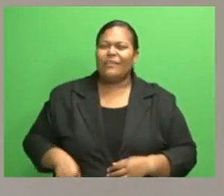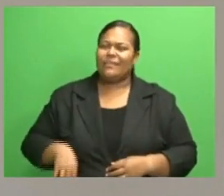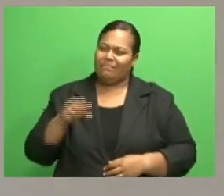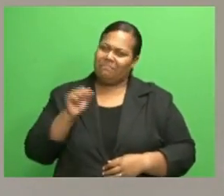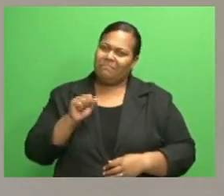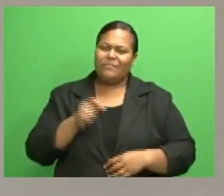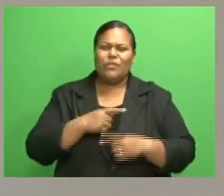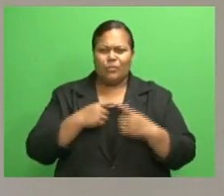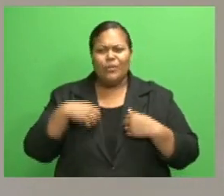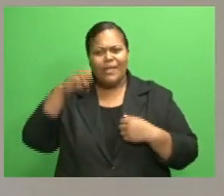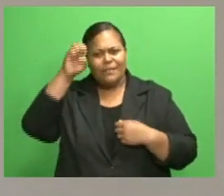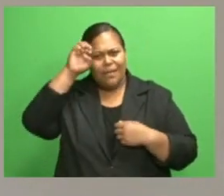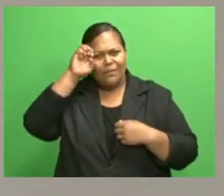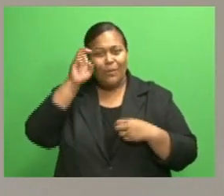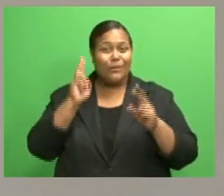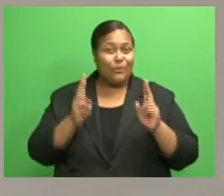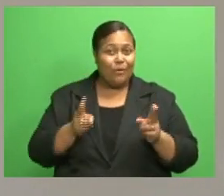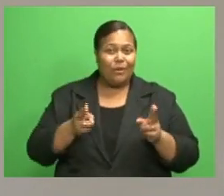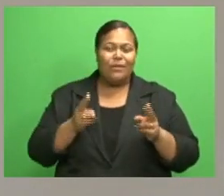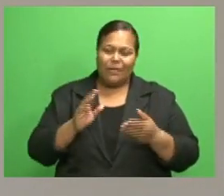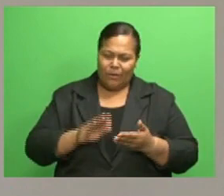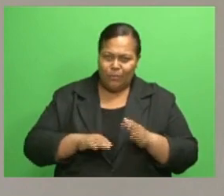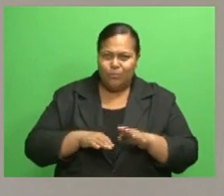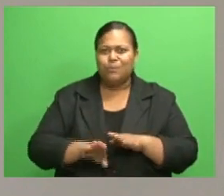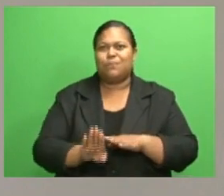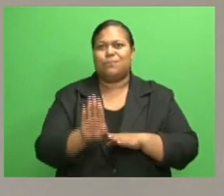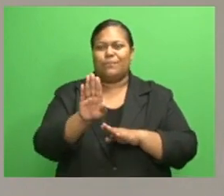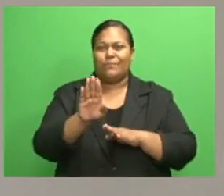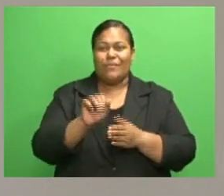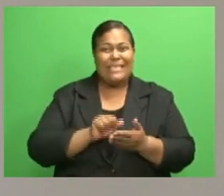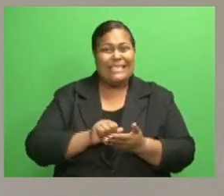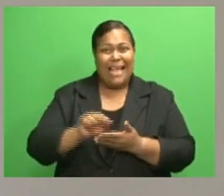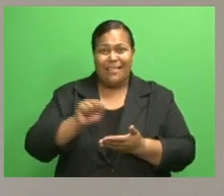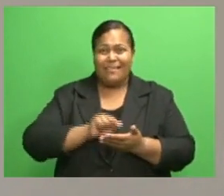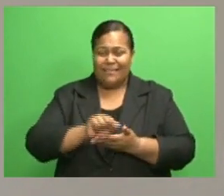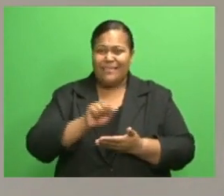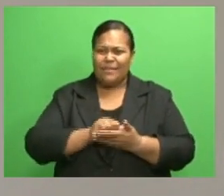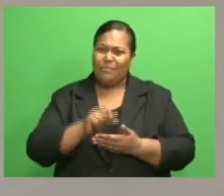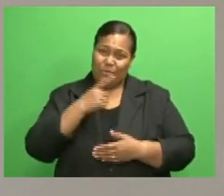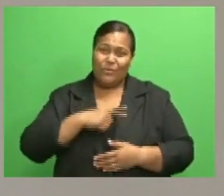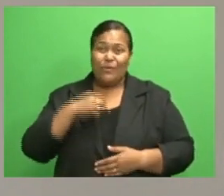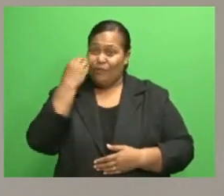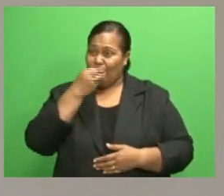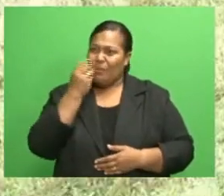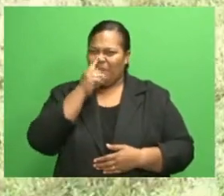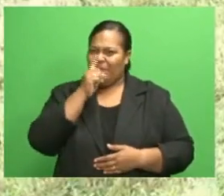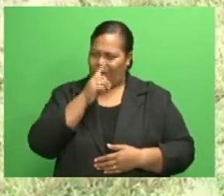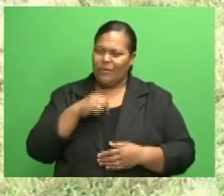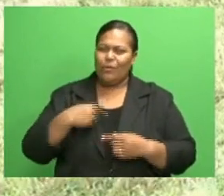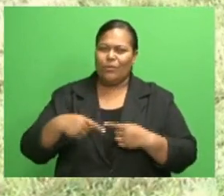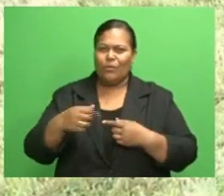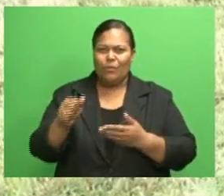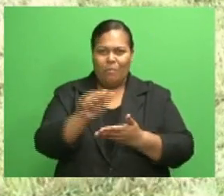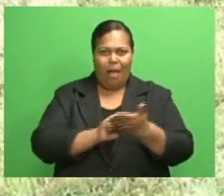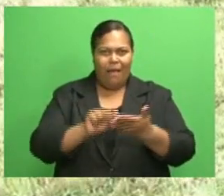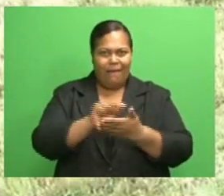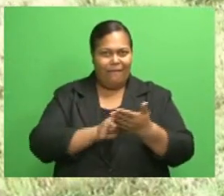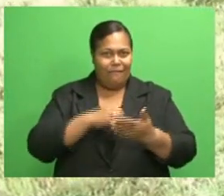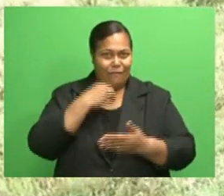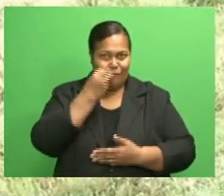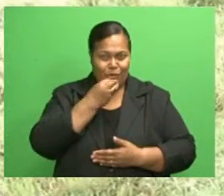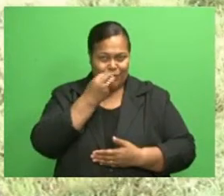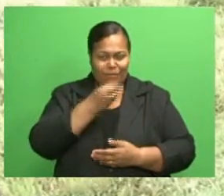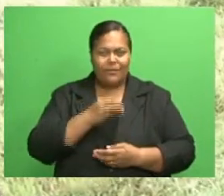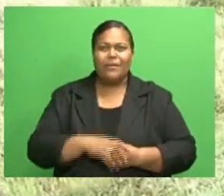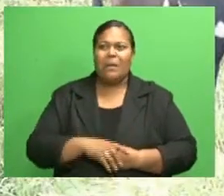back to normal when it comes to Yangara Pastoral company sales, because food people still purchase, but it's